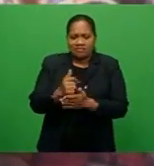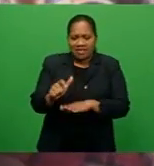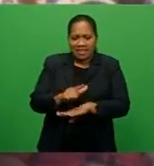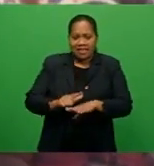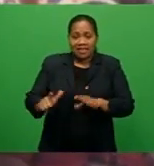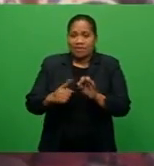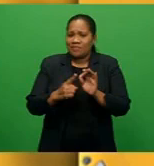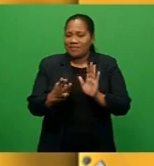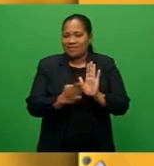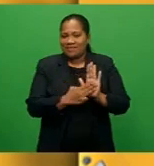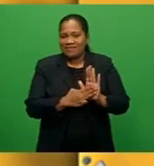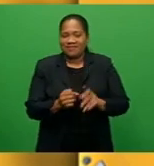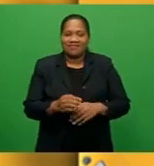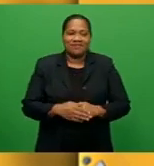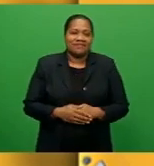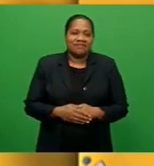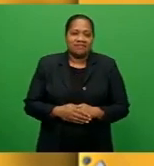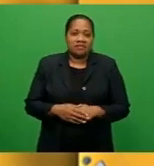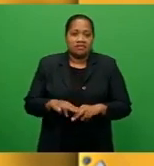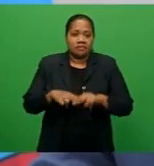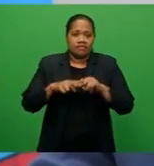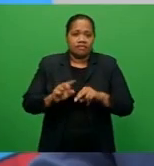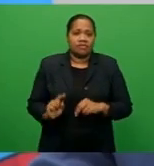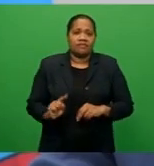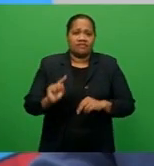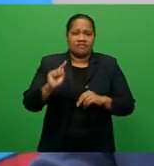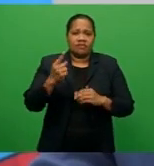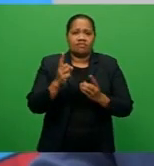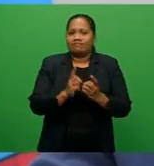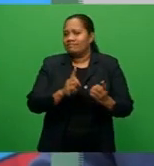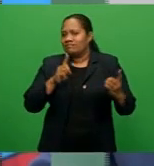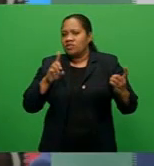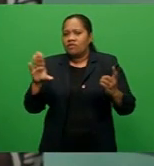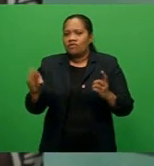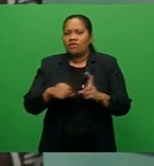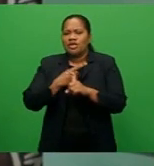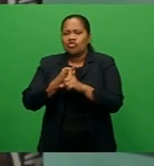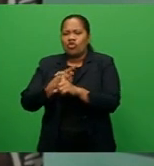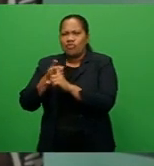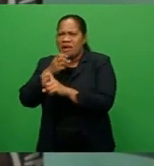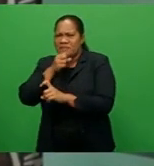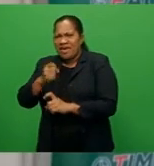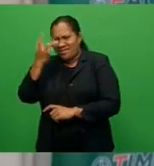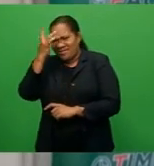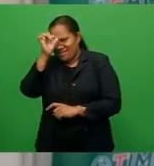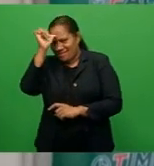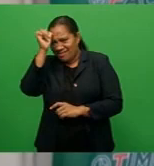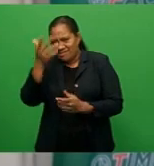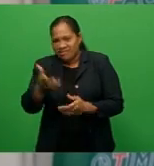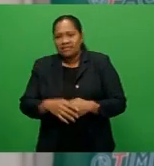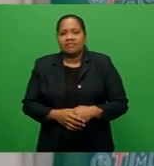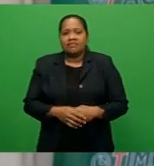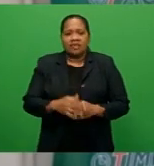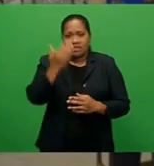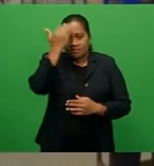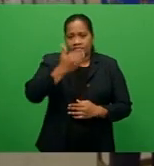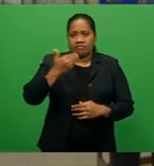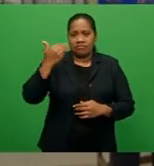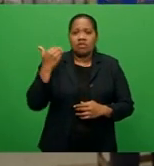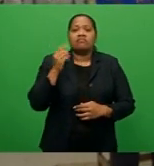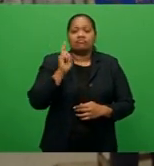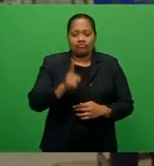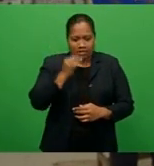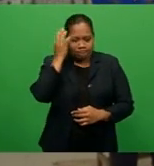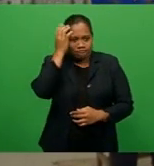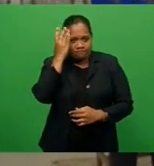PM. Fiji First distances itself from Kishore Kumar. And stroke cases a cause for